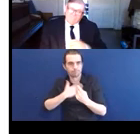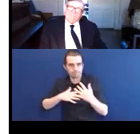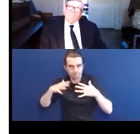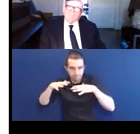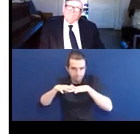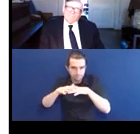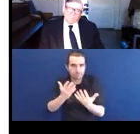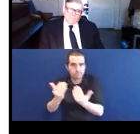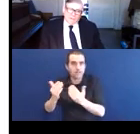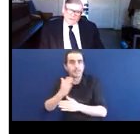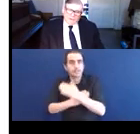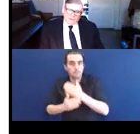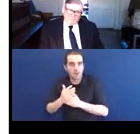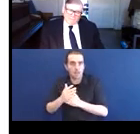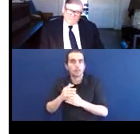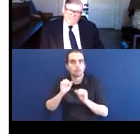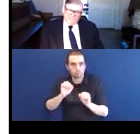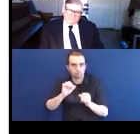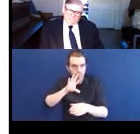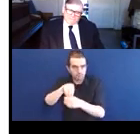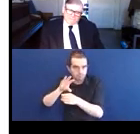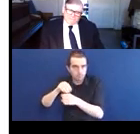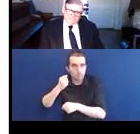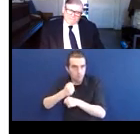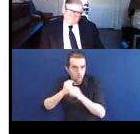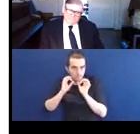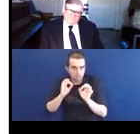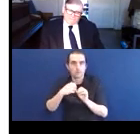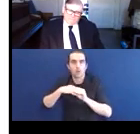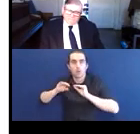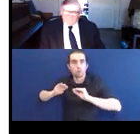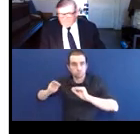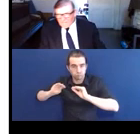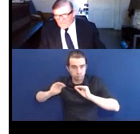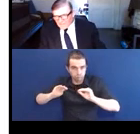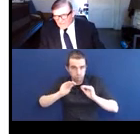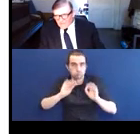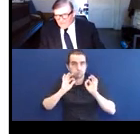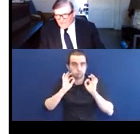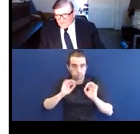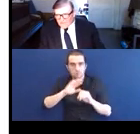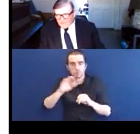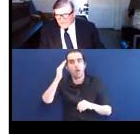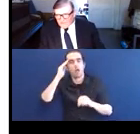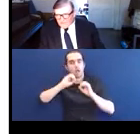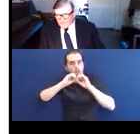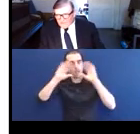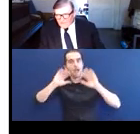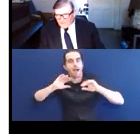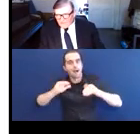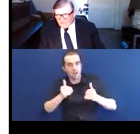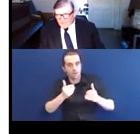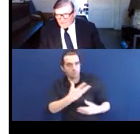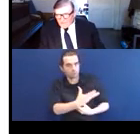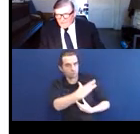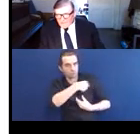their employability skills. And then we do the proper job match. So if I am to state the